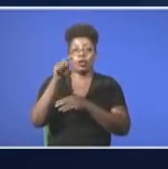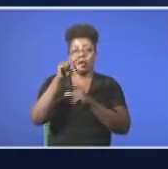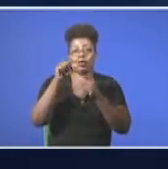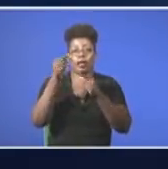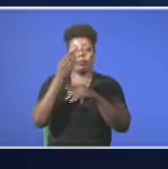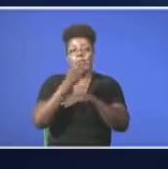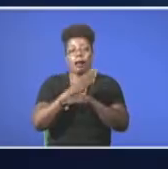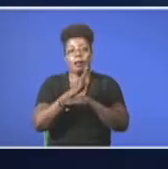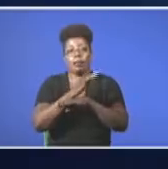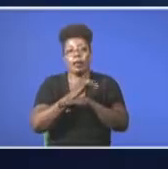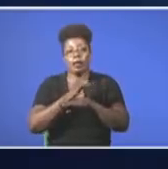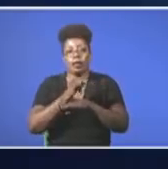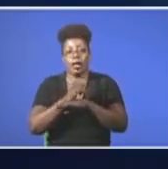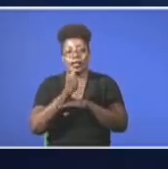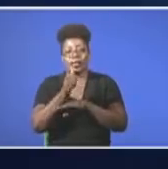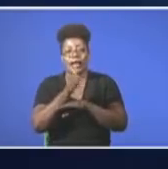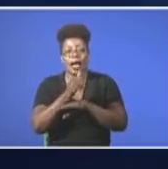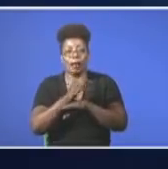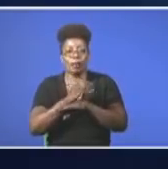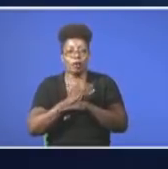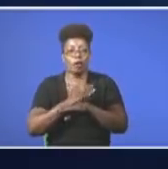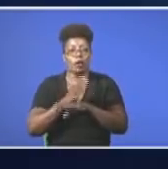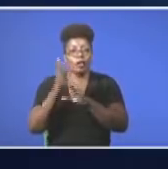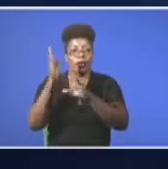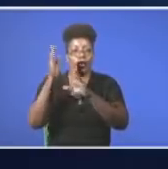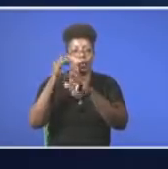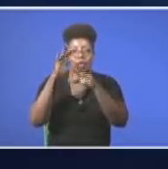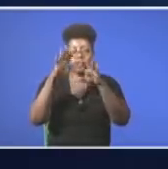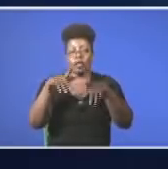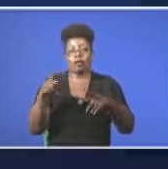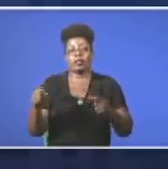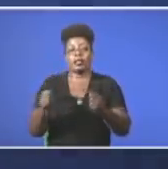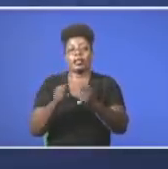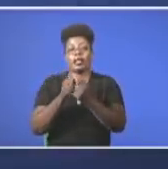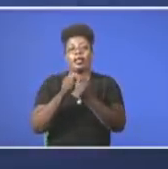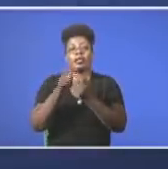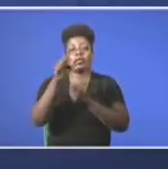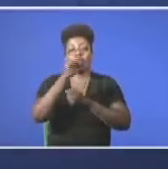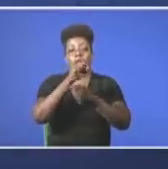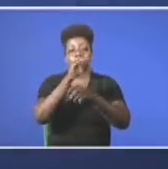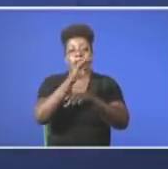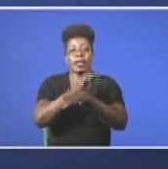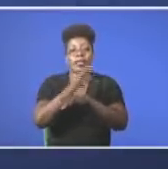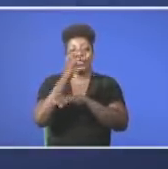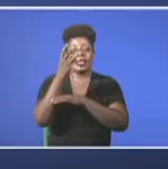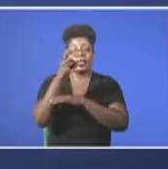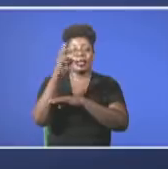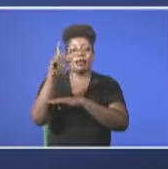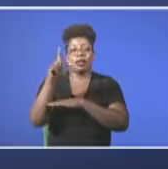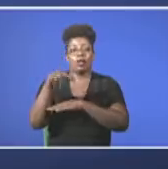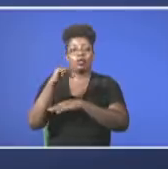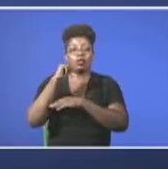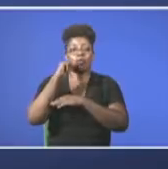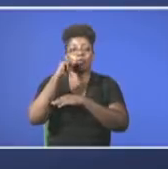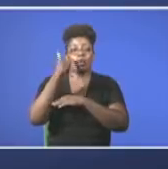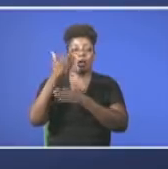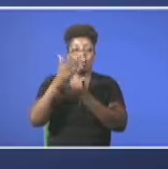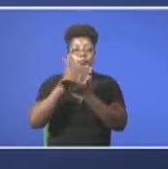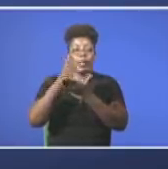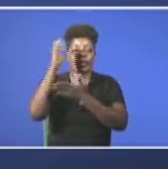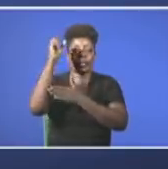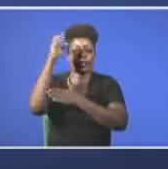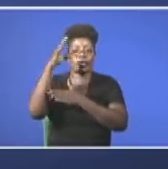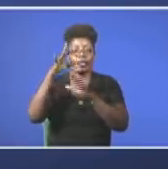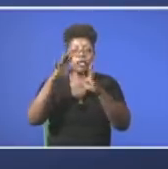the Berry Islands and Abaco, they can expect rounds of showers and thunderstorms. Tonight, 77 degrees for your low, and tomorrow, partly sunny with